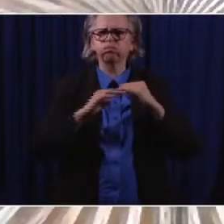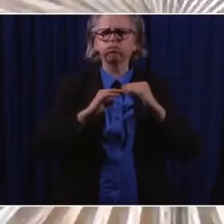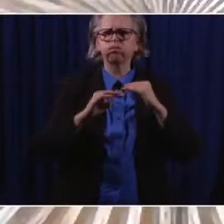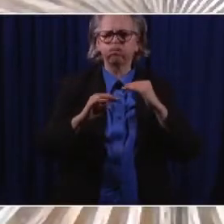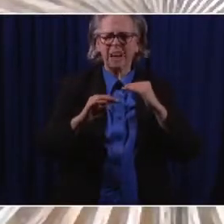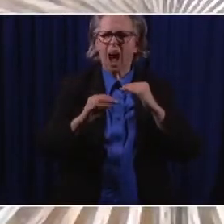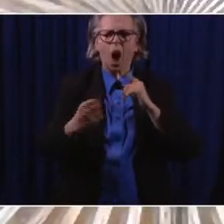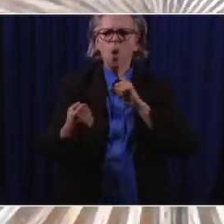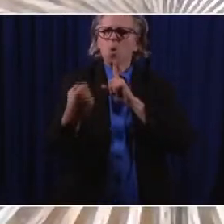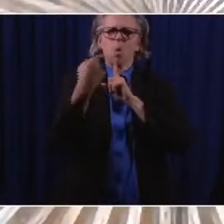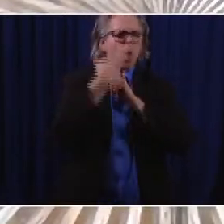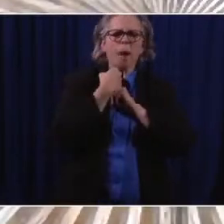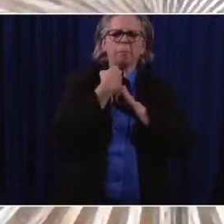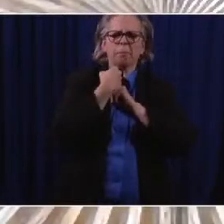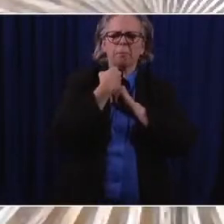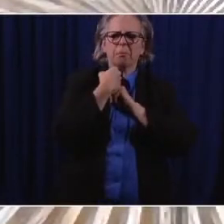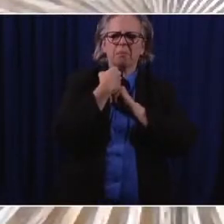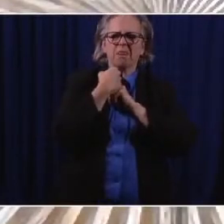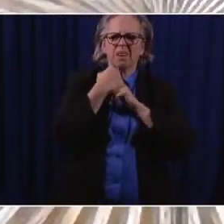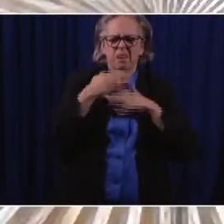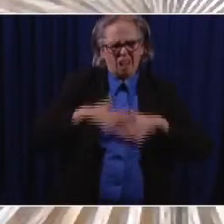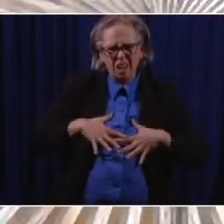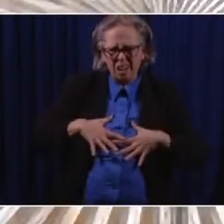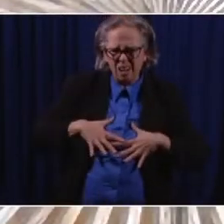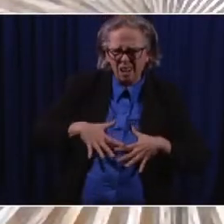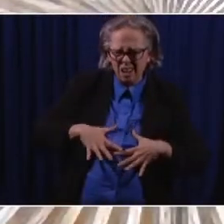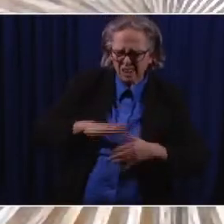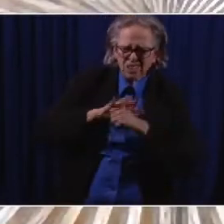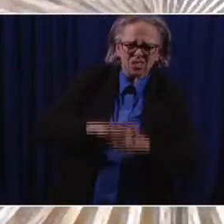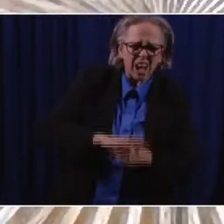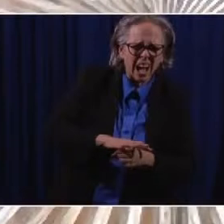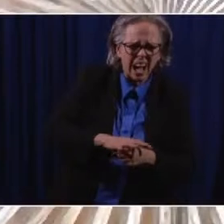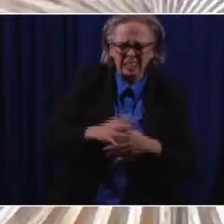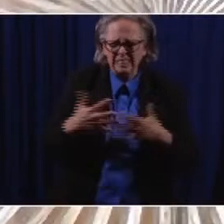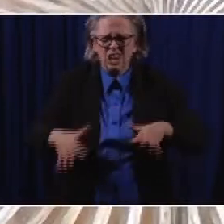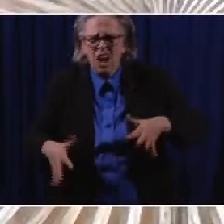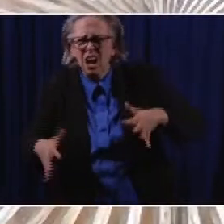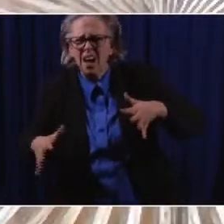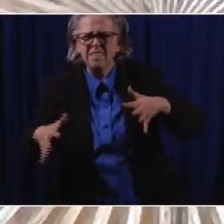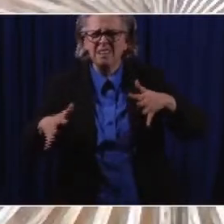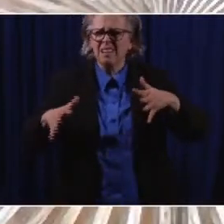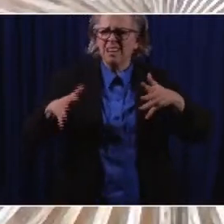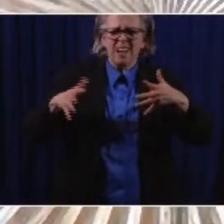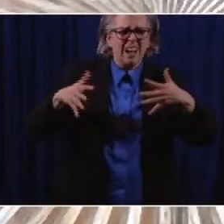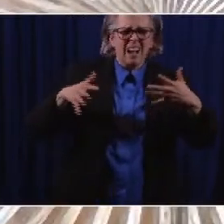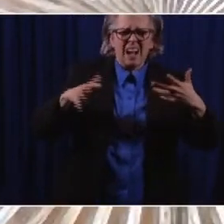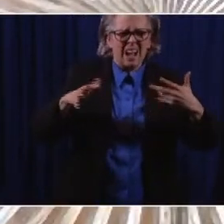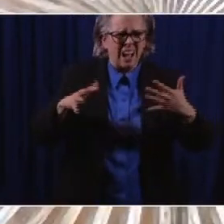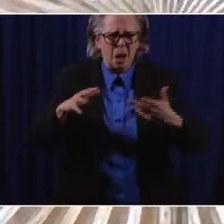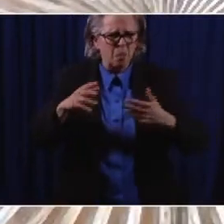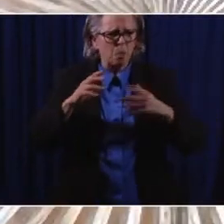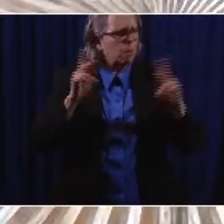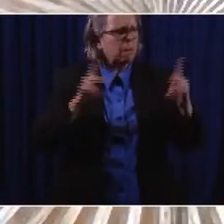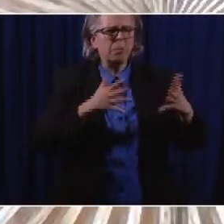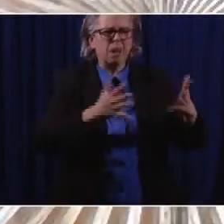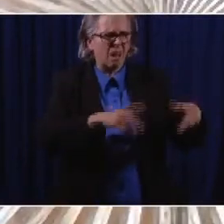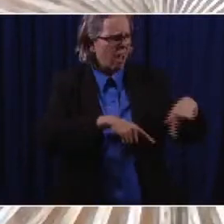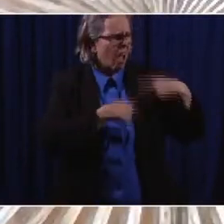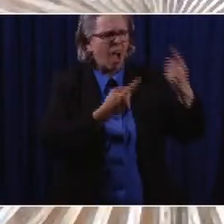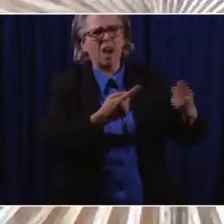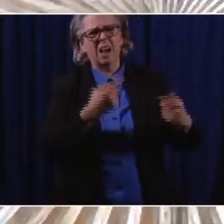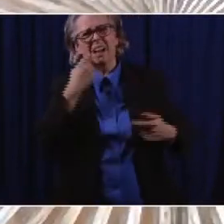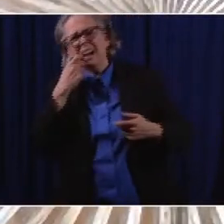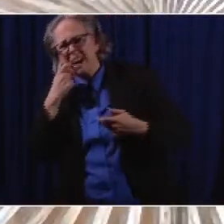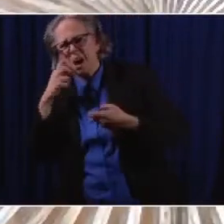of stress and anxiety. And then those who frequently or may struggle with a condition, a mental